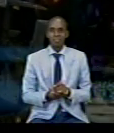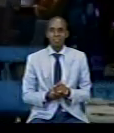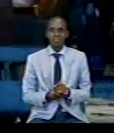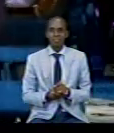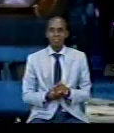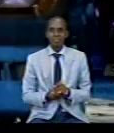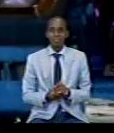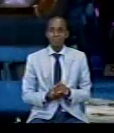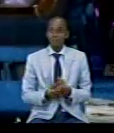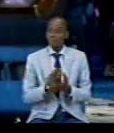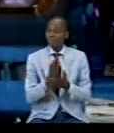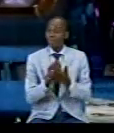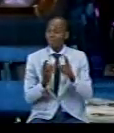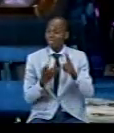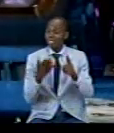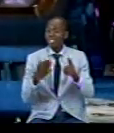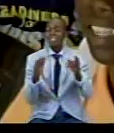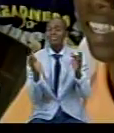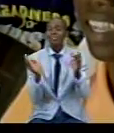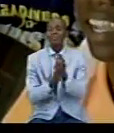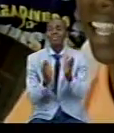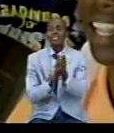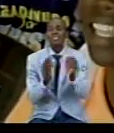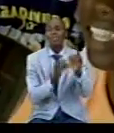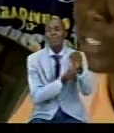Somebody there, praise the Lord.